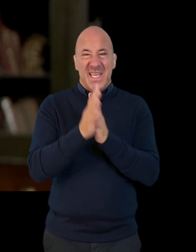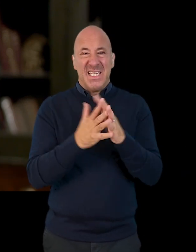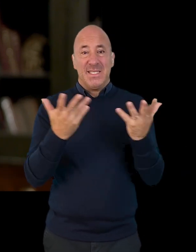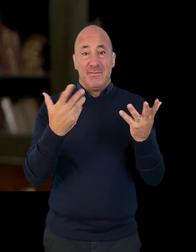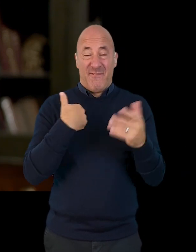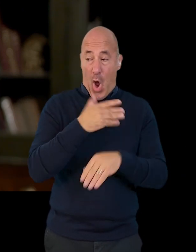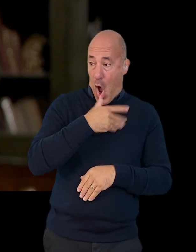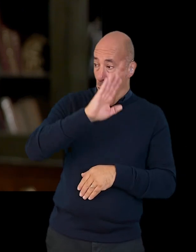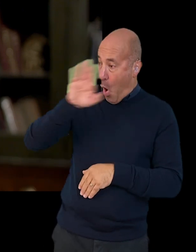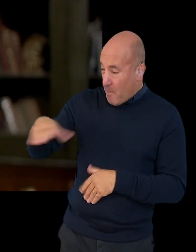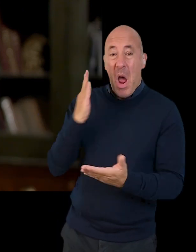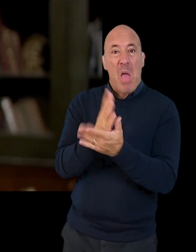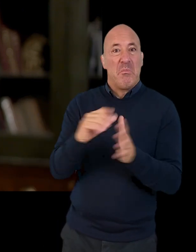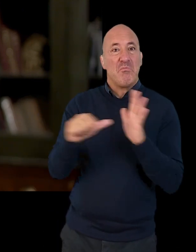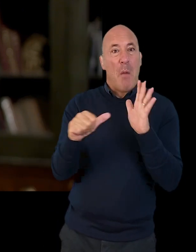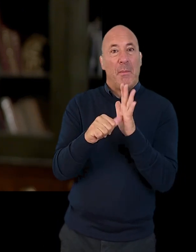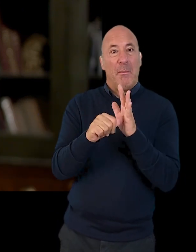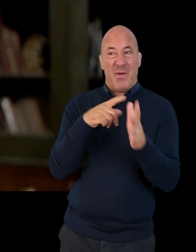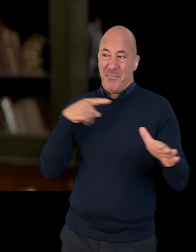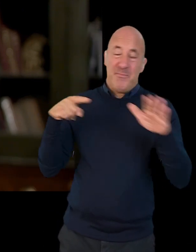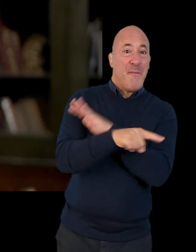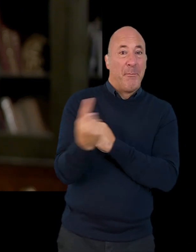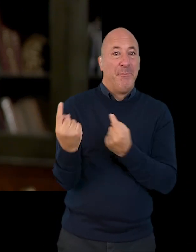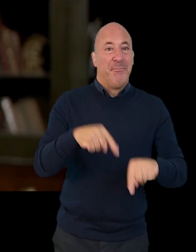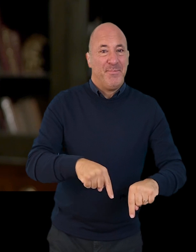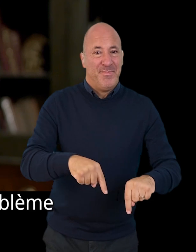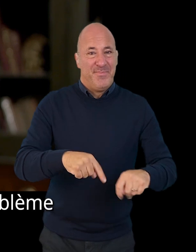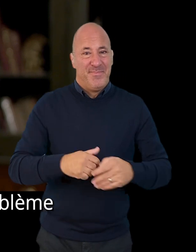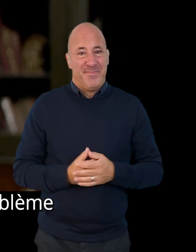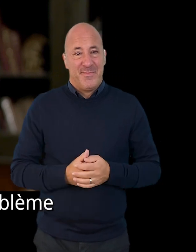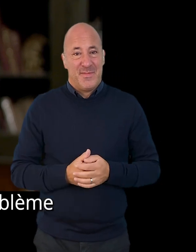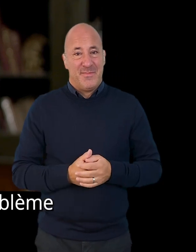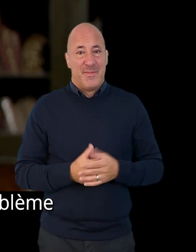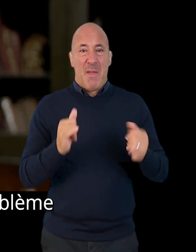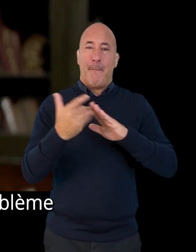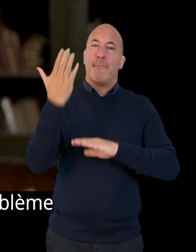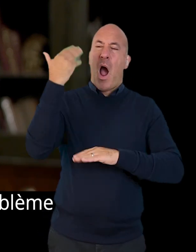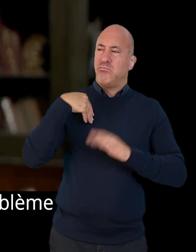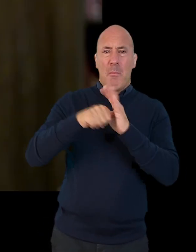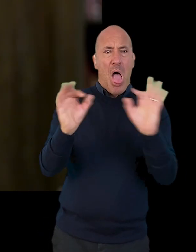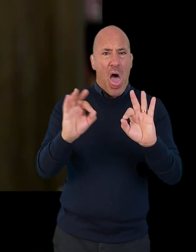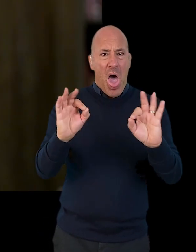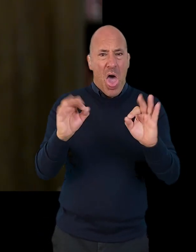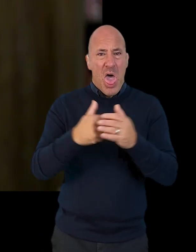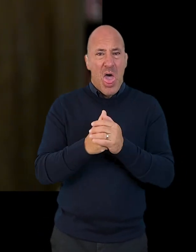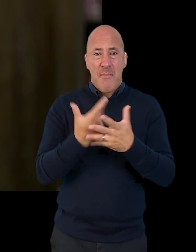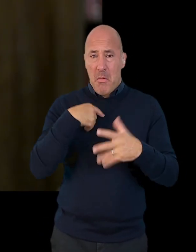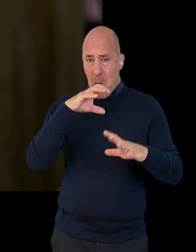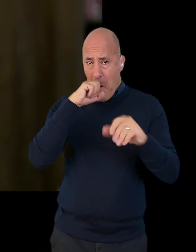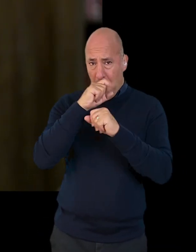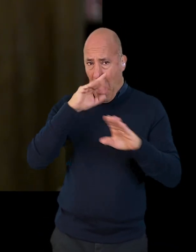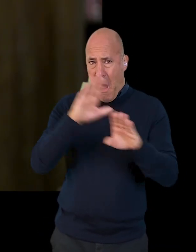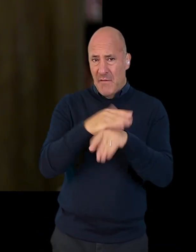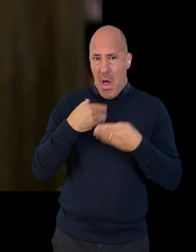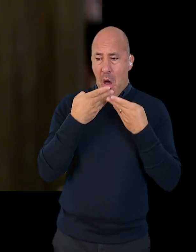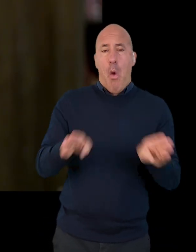about saying that there's a problem for you now if you go home. You may not have had a problem in the past. You may have concealed